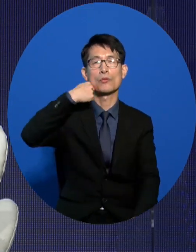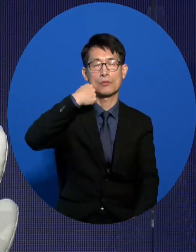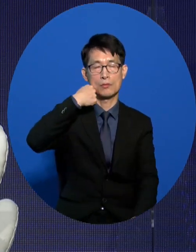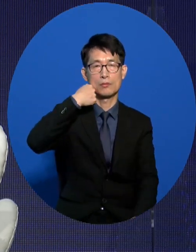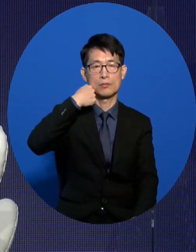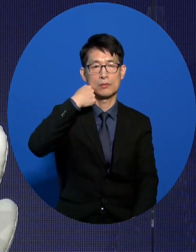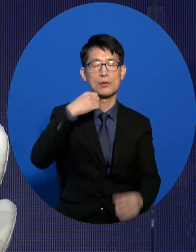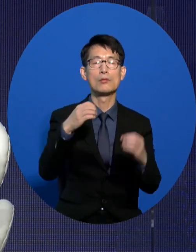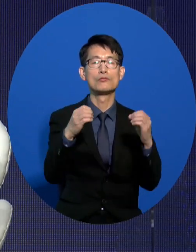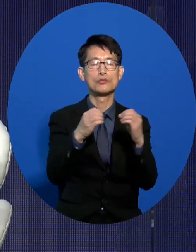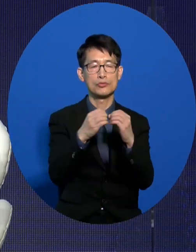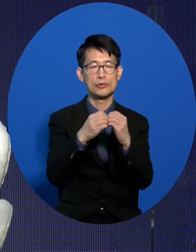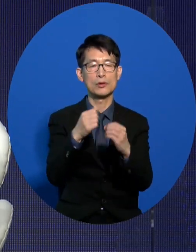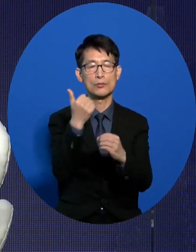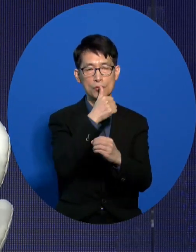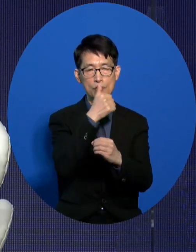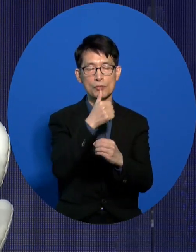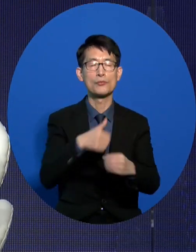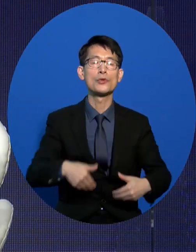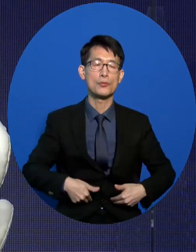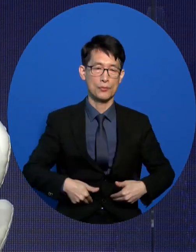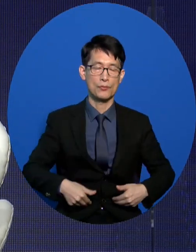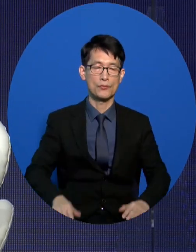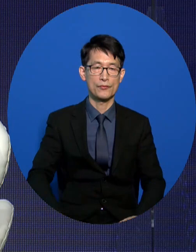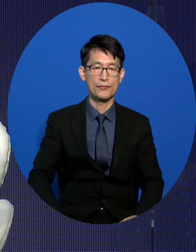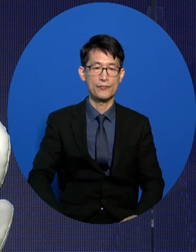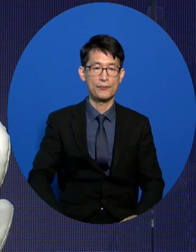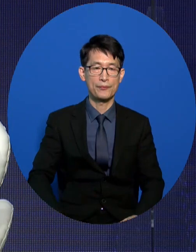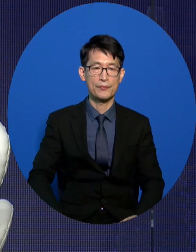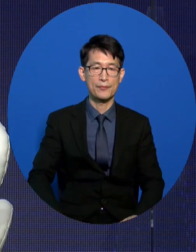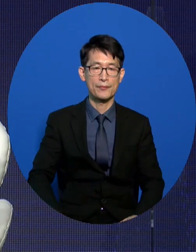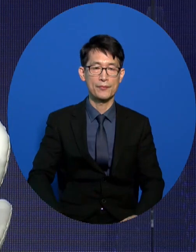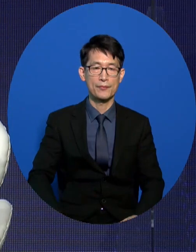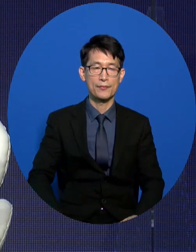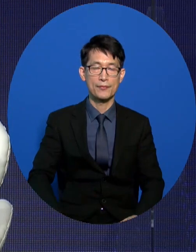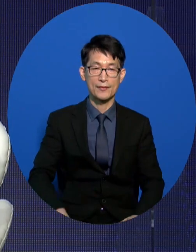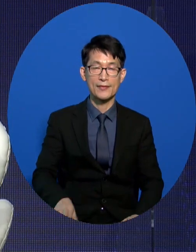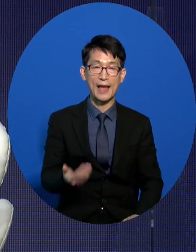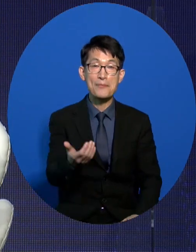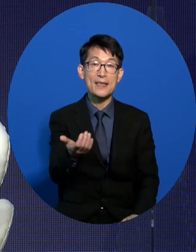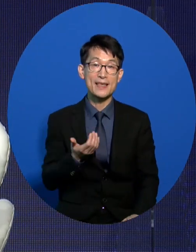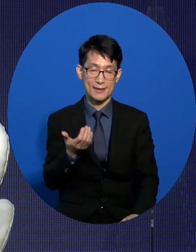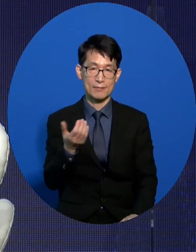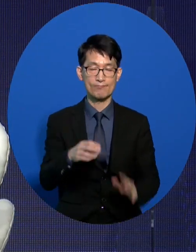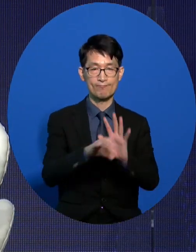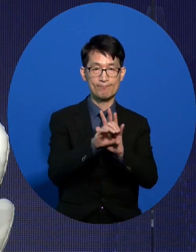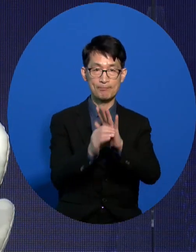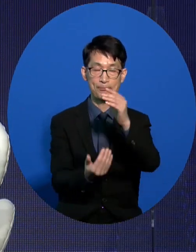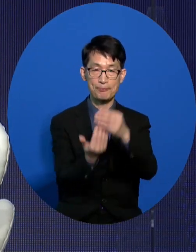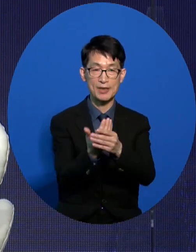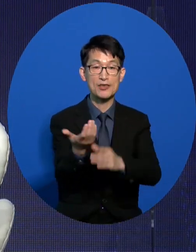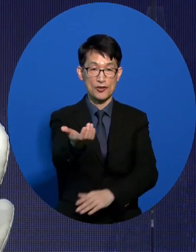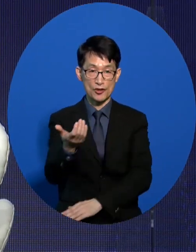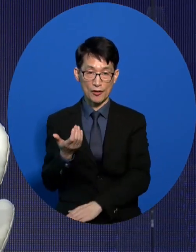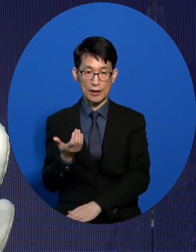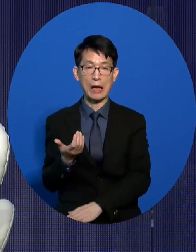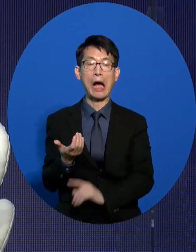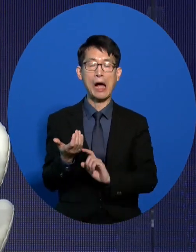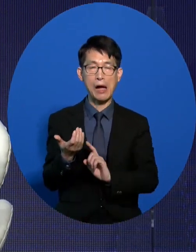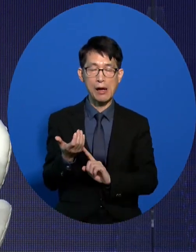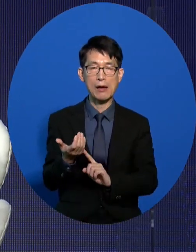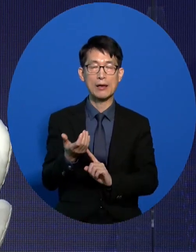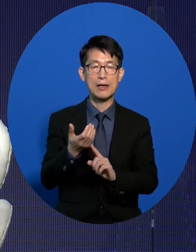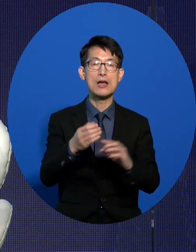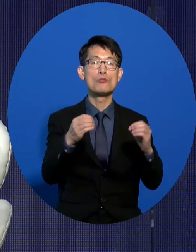those with hearing impairment, they would be useless. And so, fortunately for us, even before